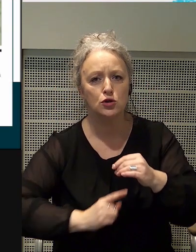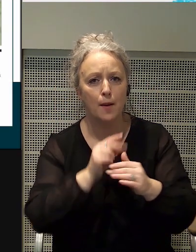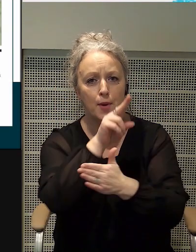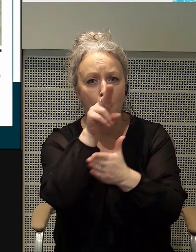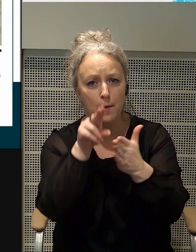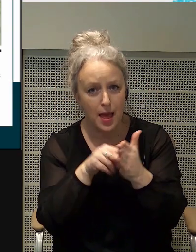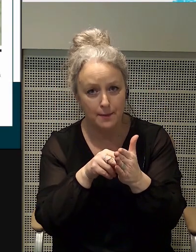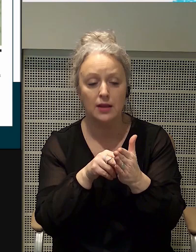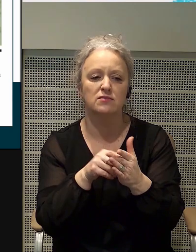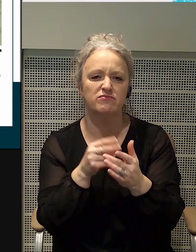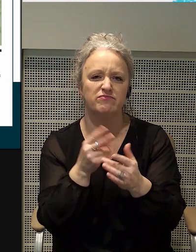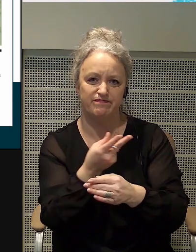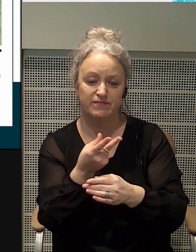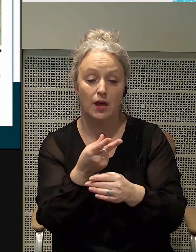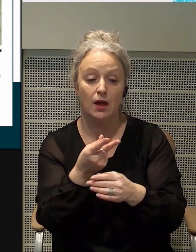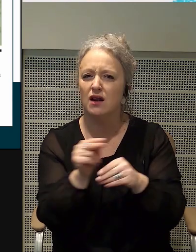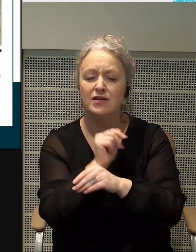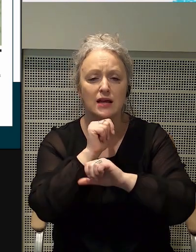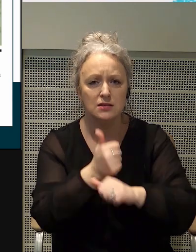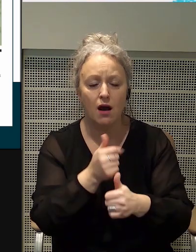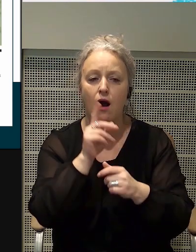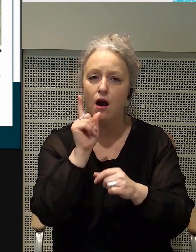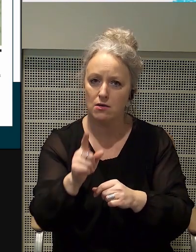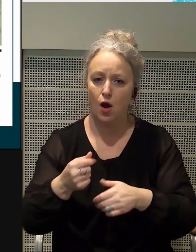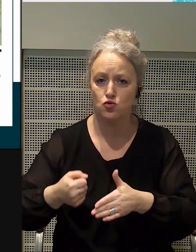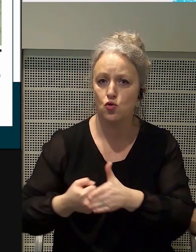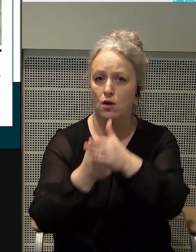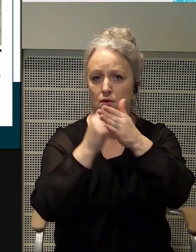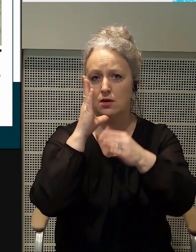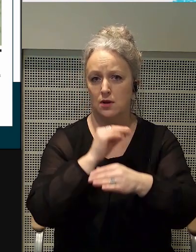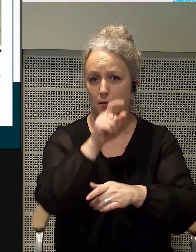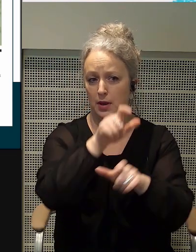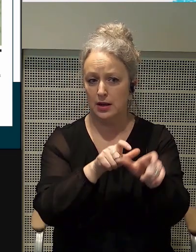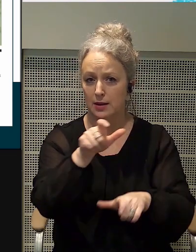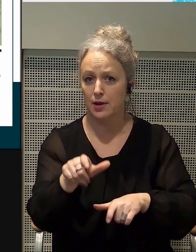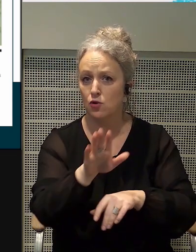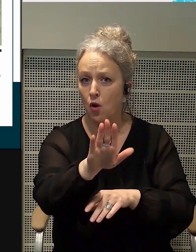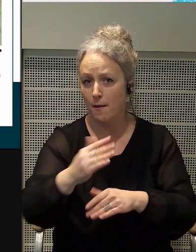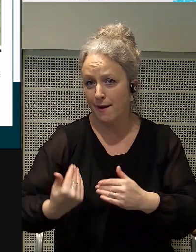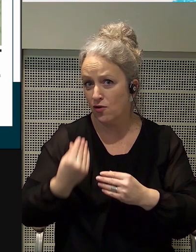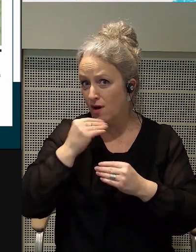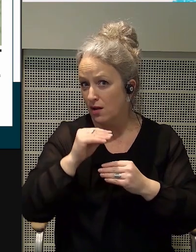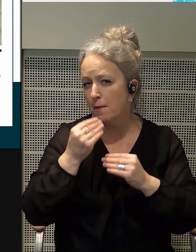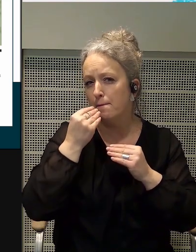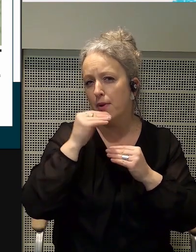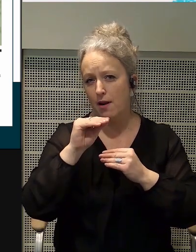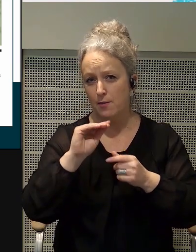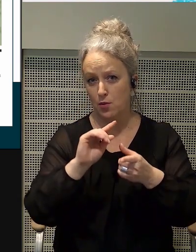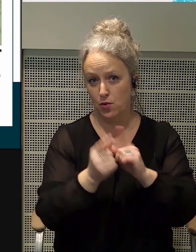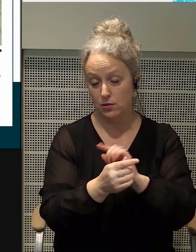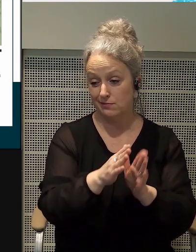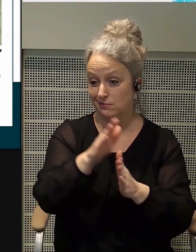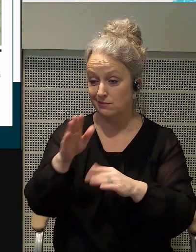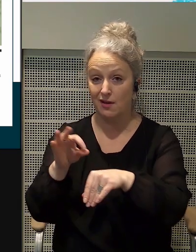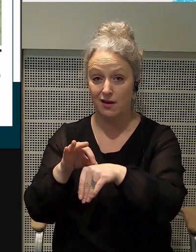Then, in PKU, a new treatment became available. It was called sapropterin, and it is chaperone